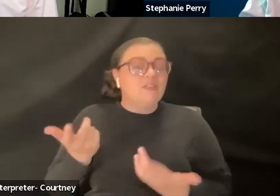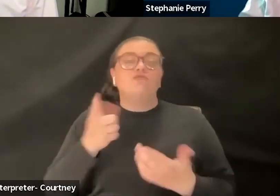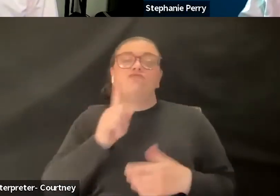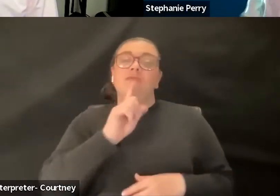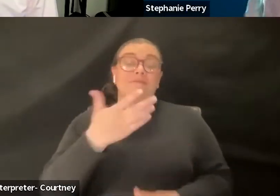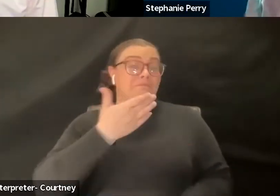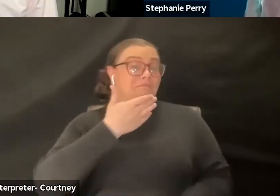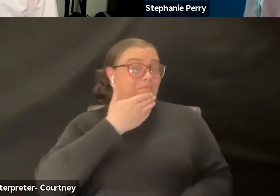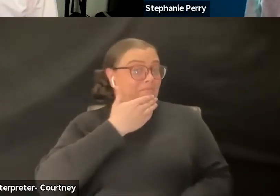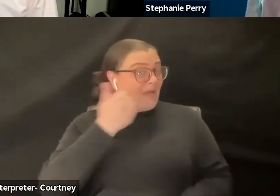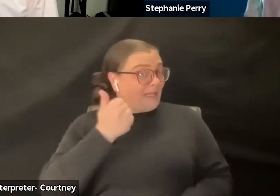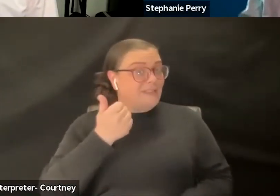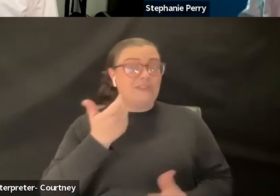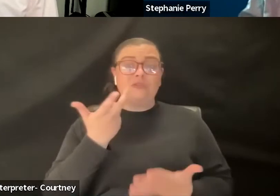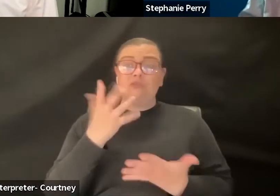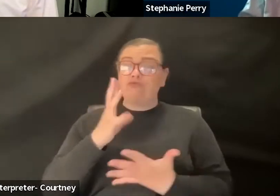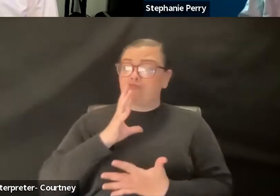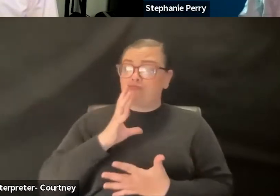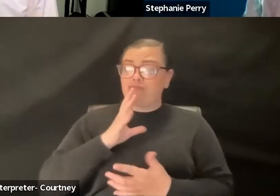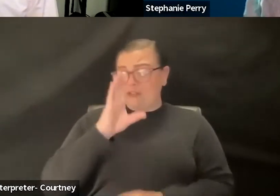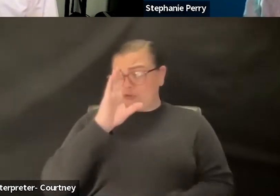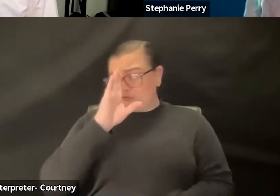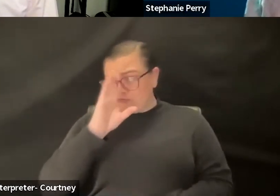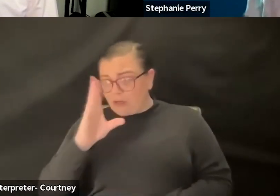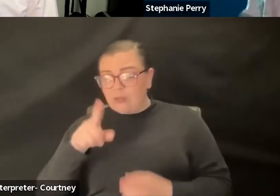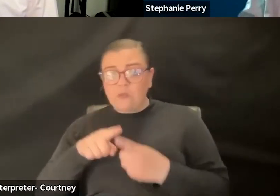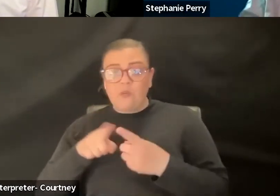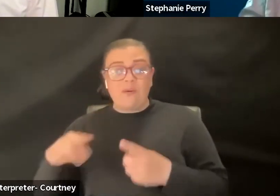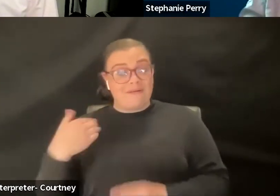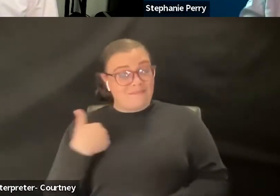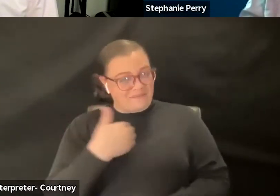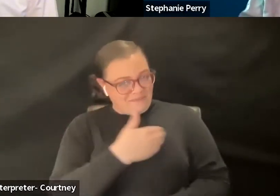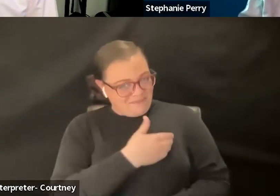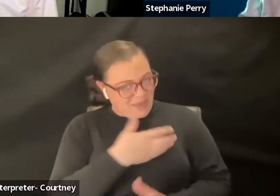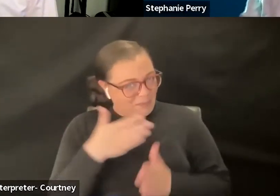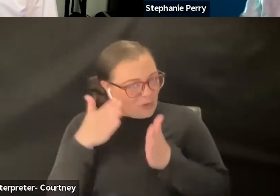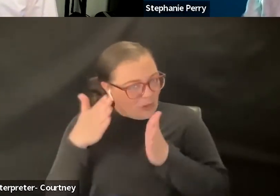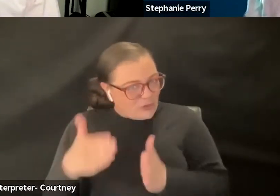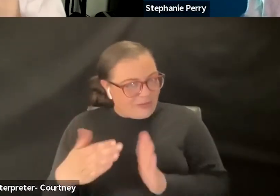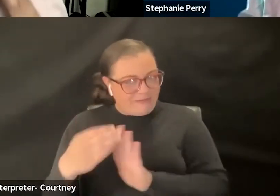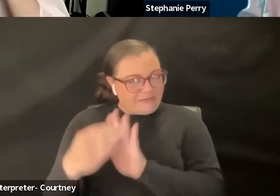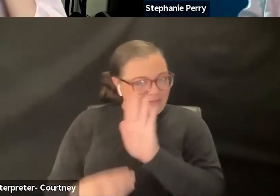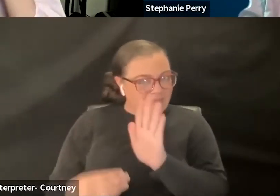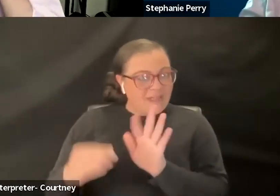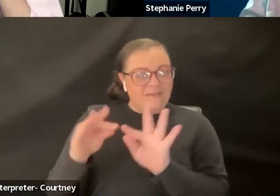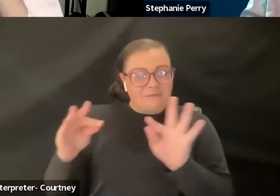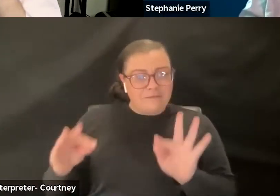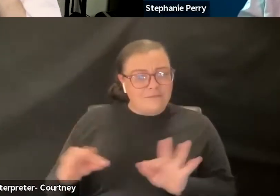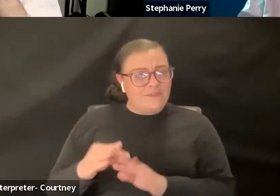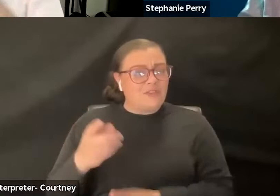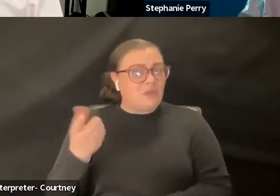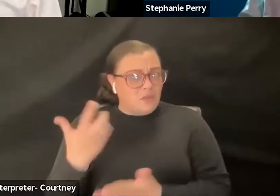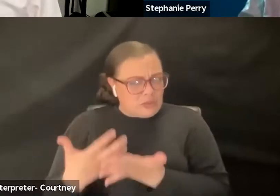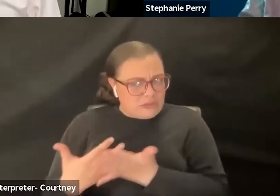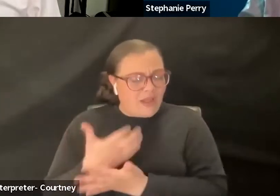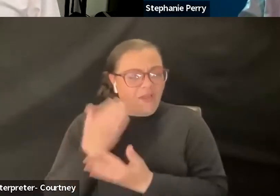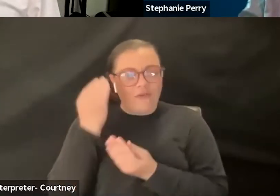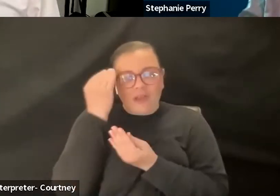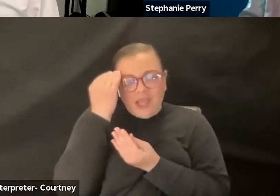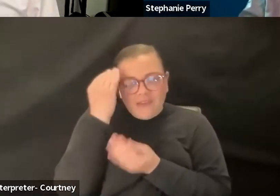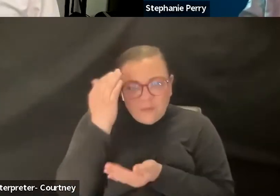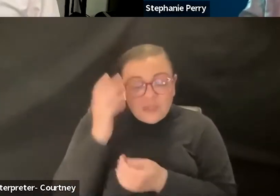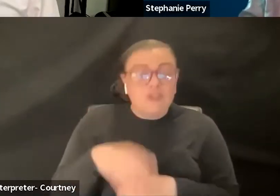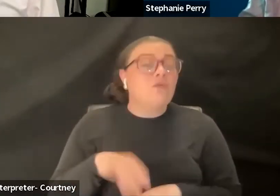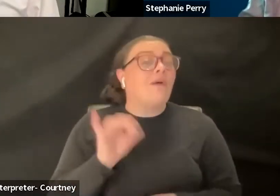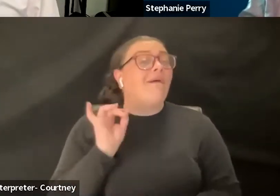be able to talk directly to our members or to the claimant to get all of those particulars. So yes, if it's something of a